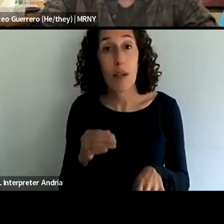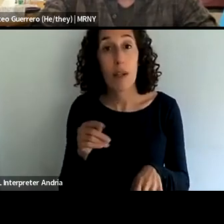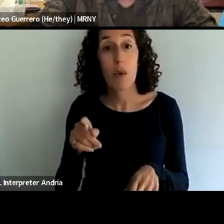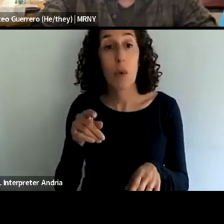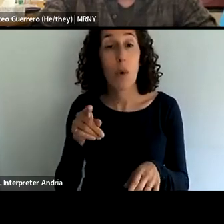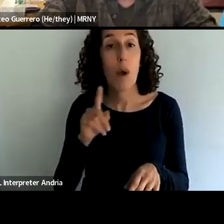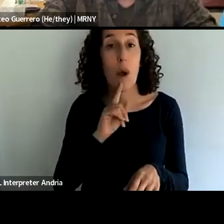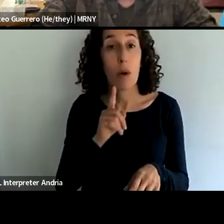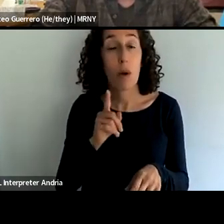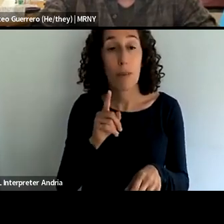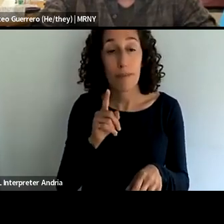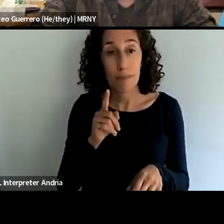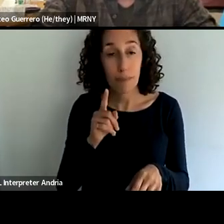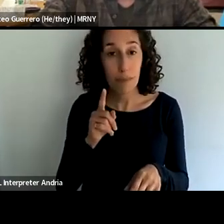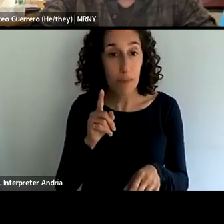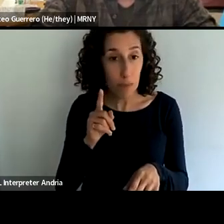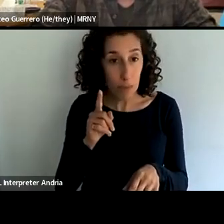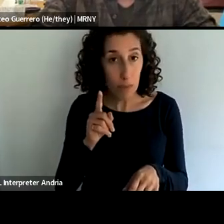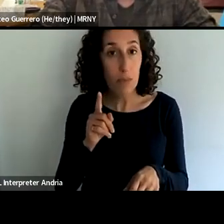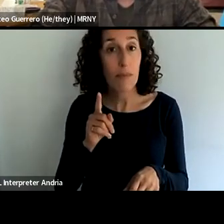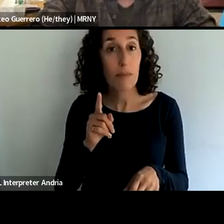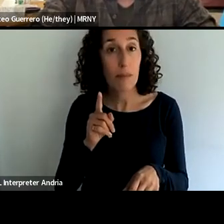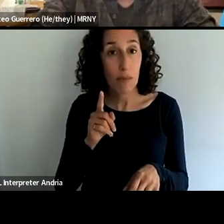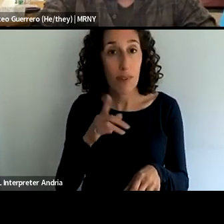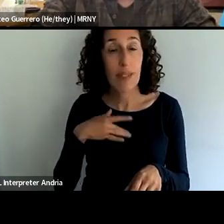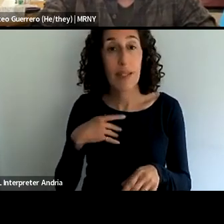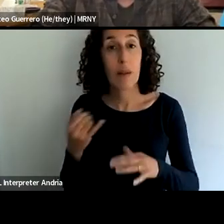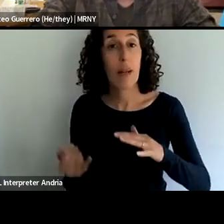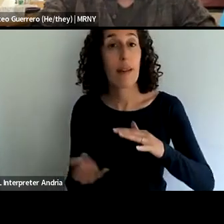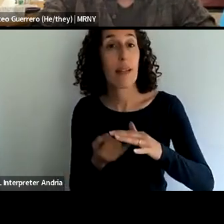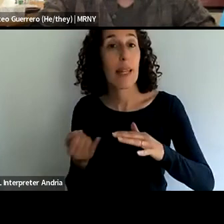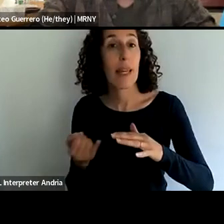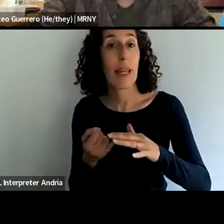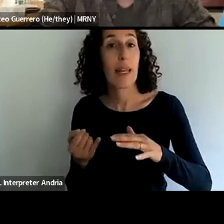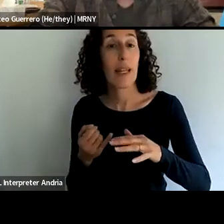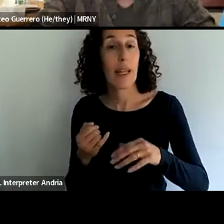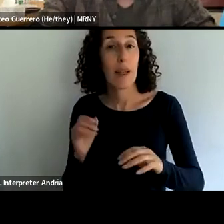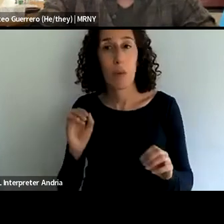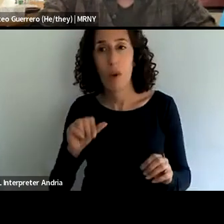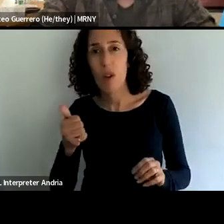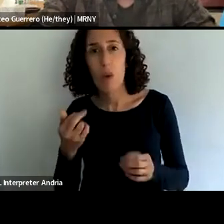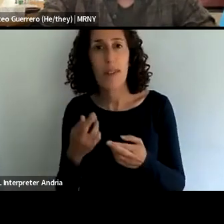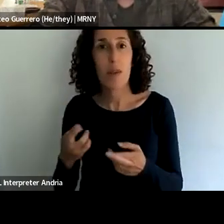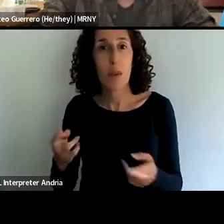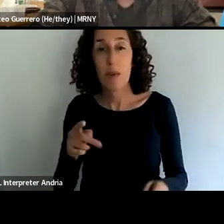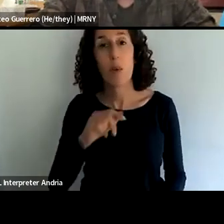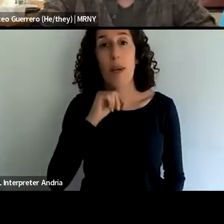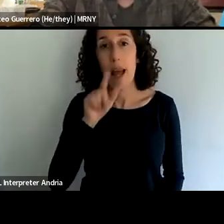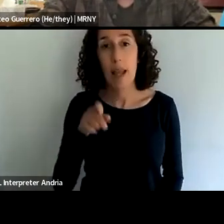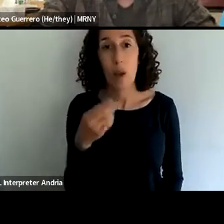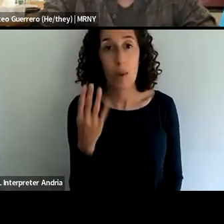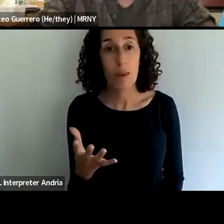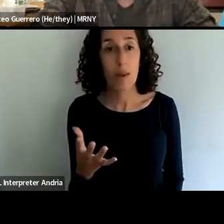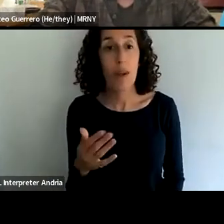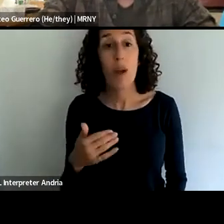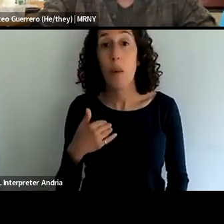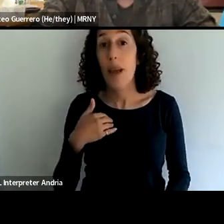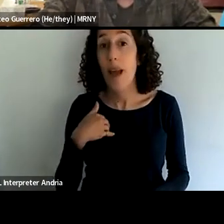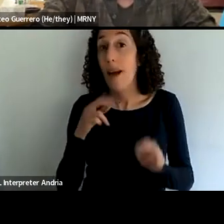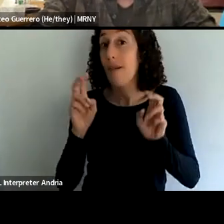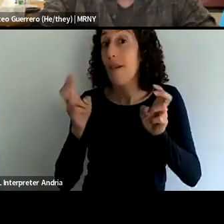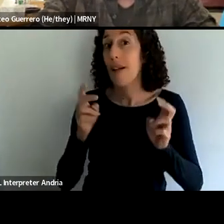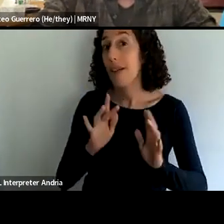nowhere, you are not alone, right? And we got this wonderful internet thing, so you